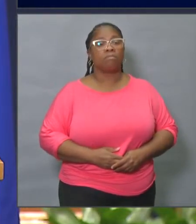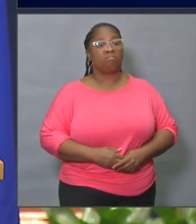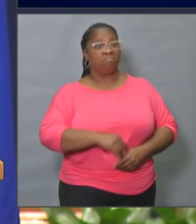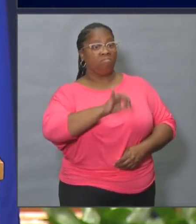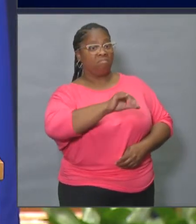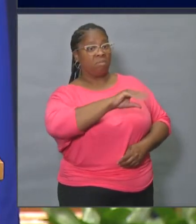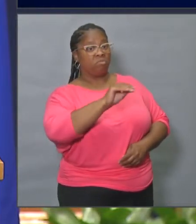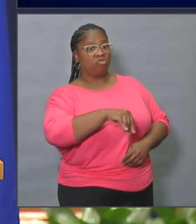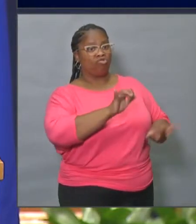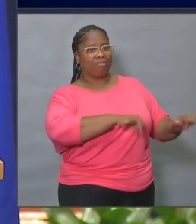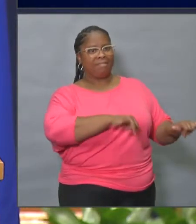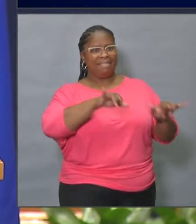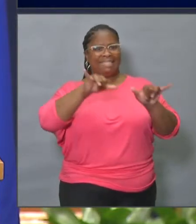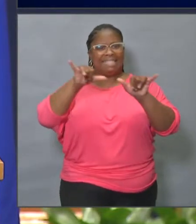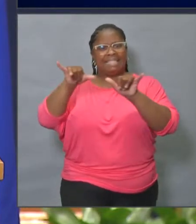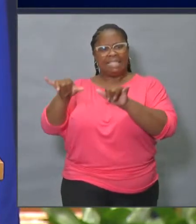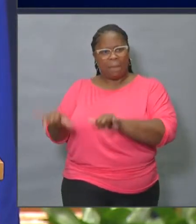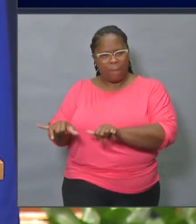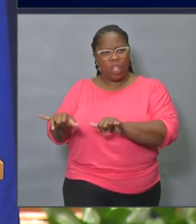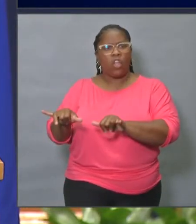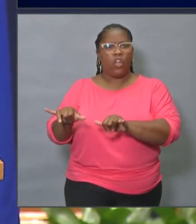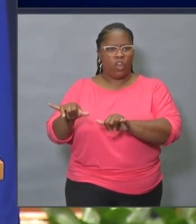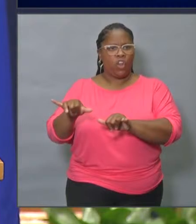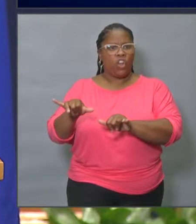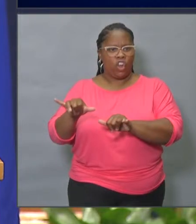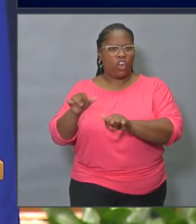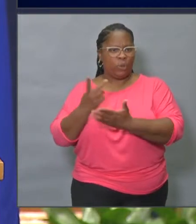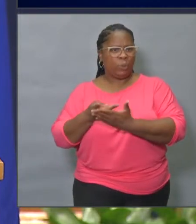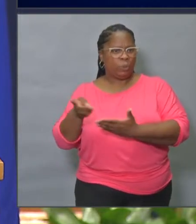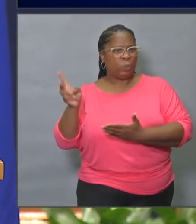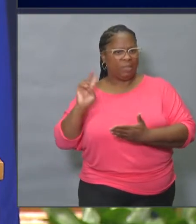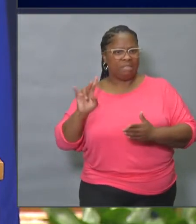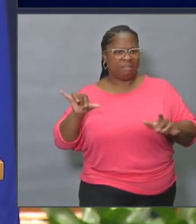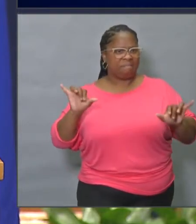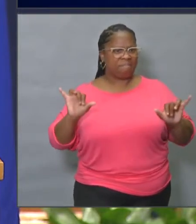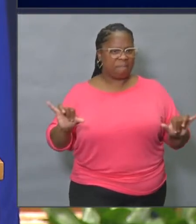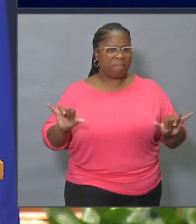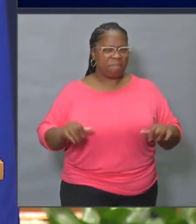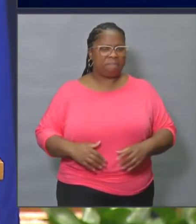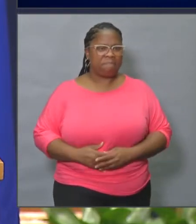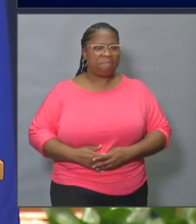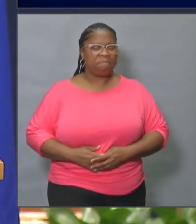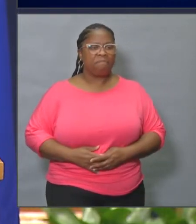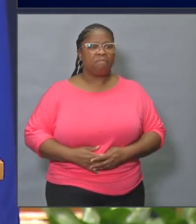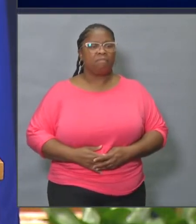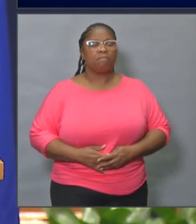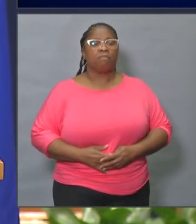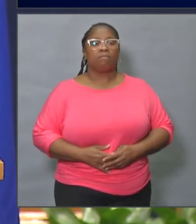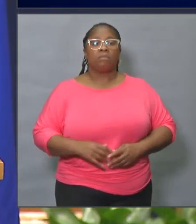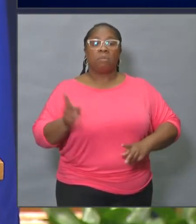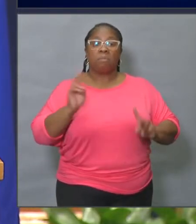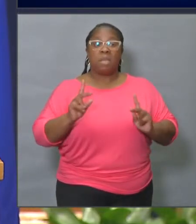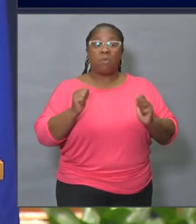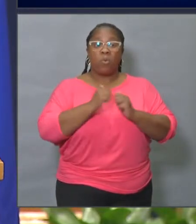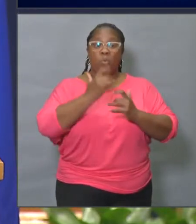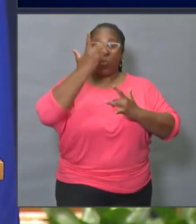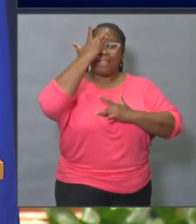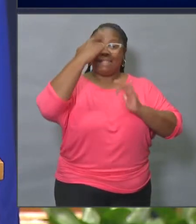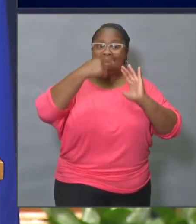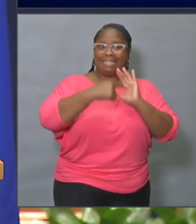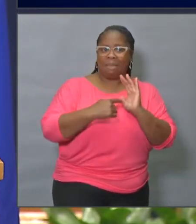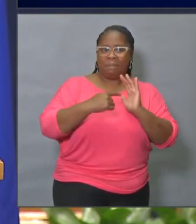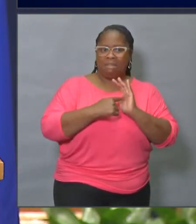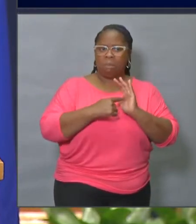to the rates that we reported about 2 weeks ago. The low number of symptomatic people does